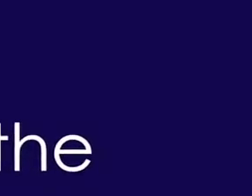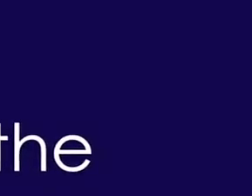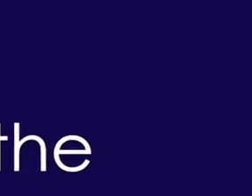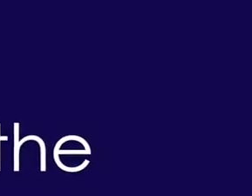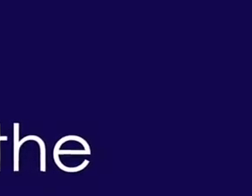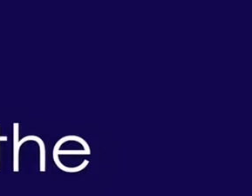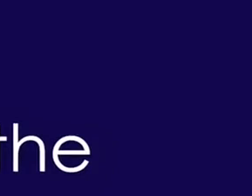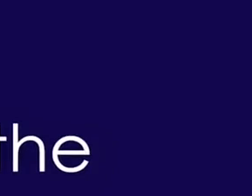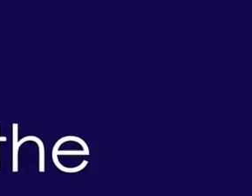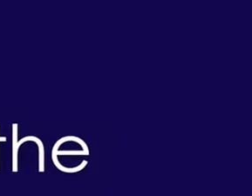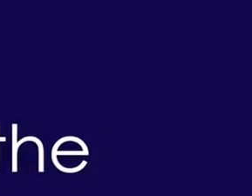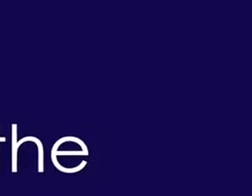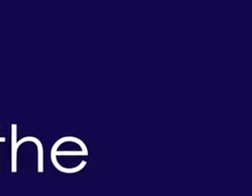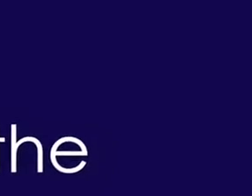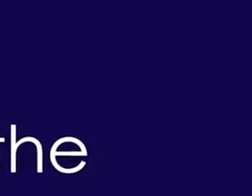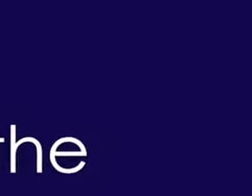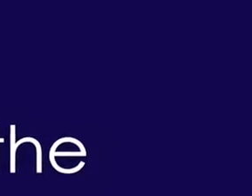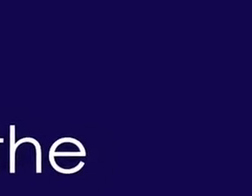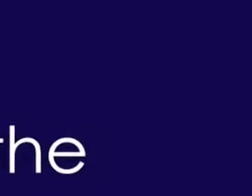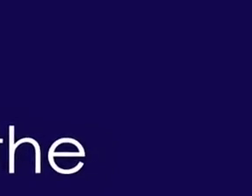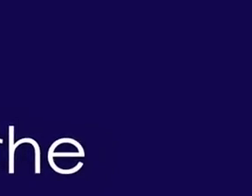Turned out there like a friend.